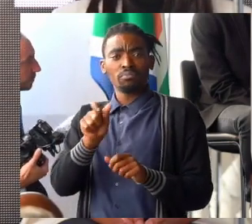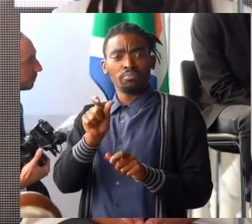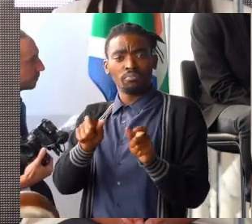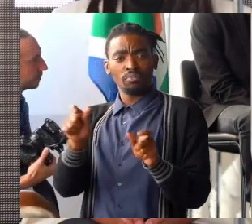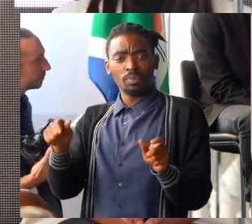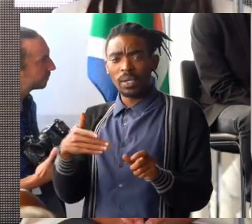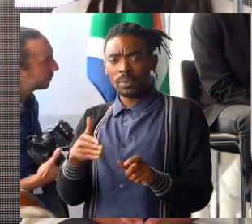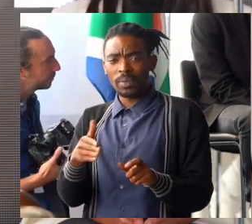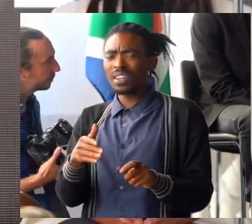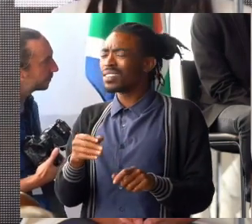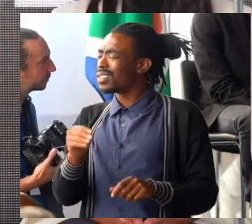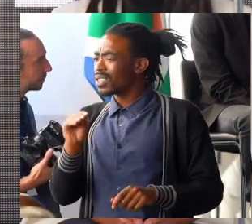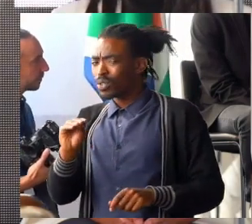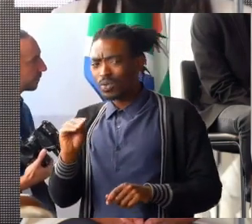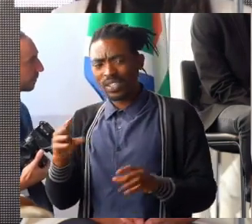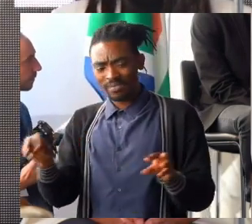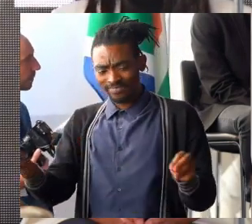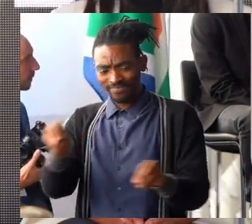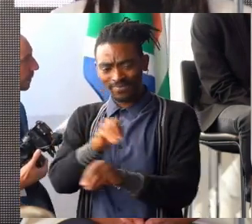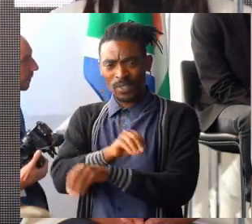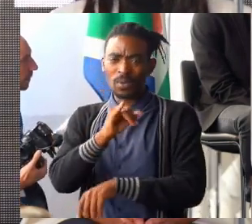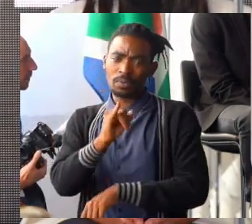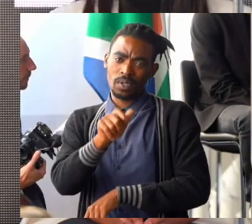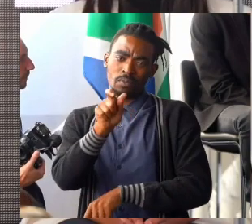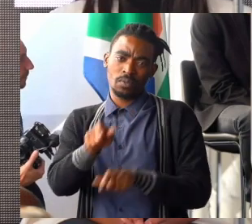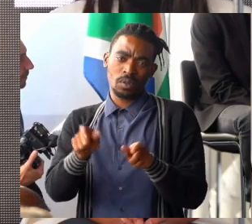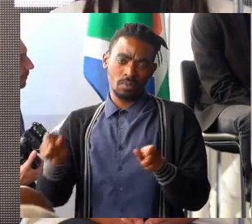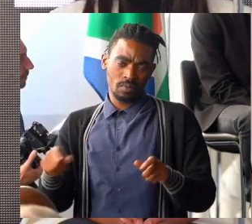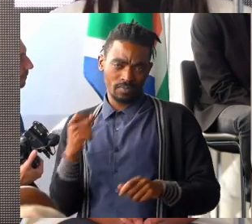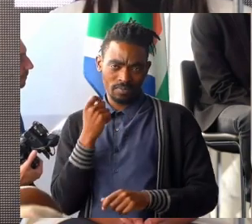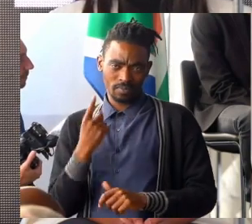political space to those who do not deserve it.